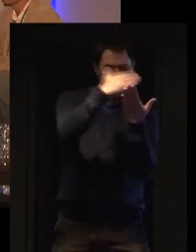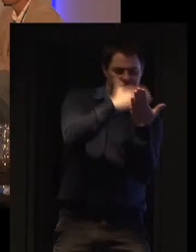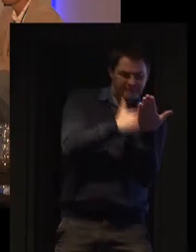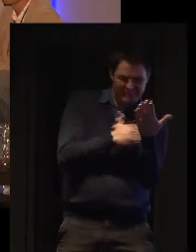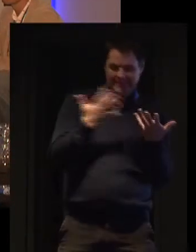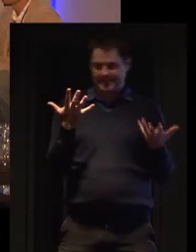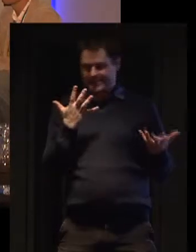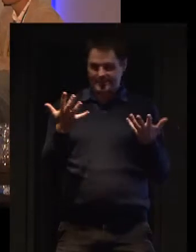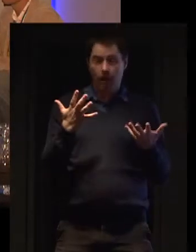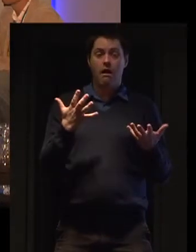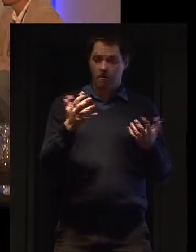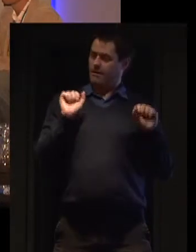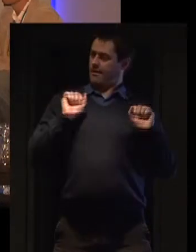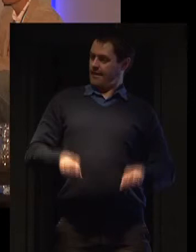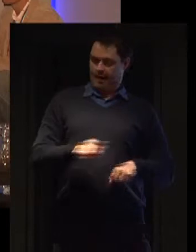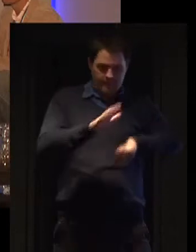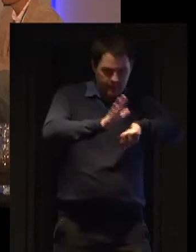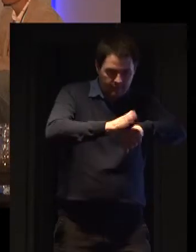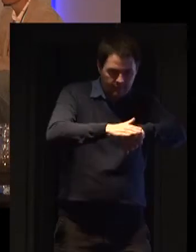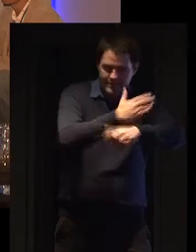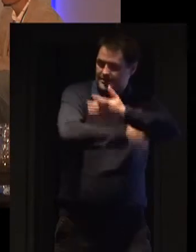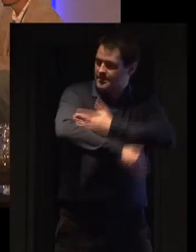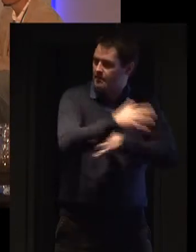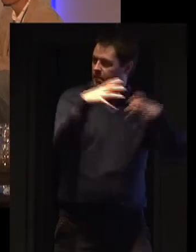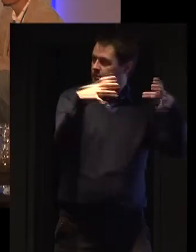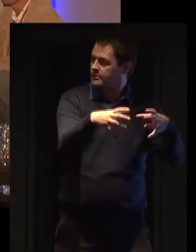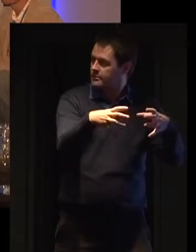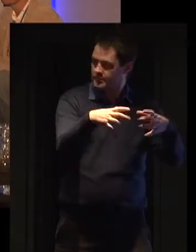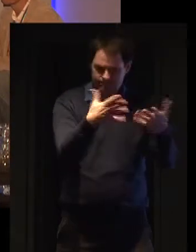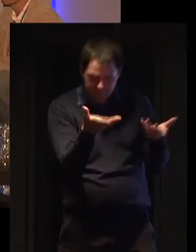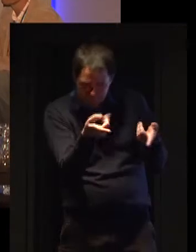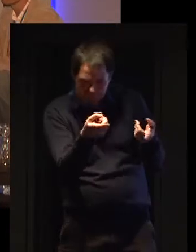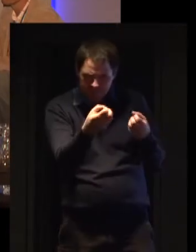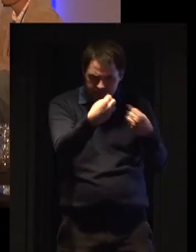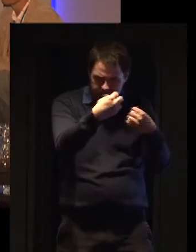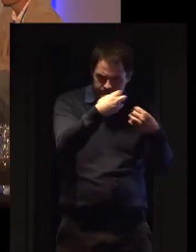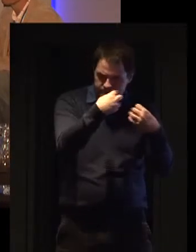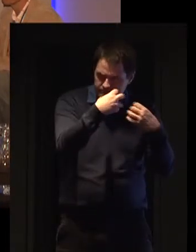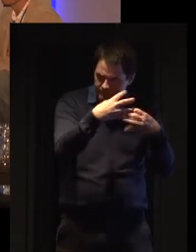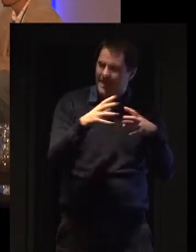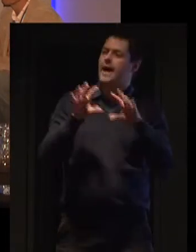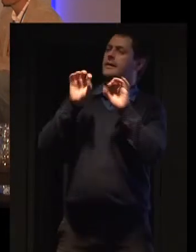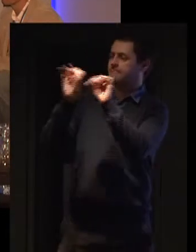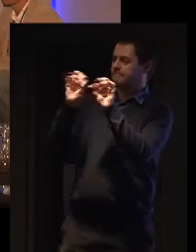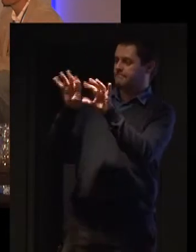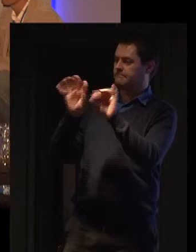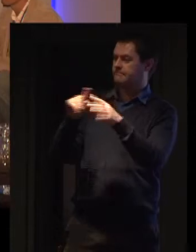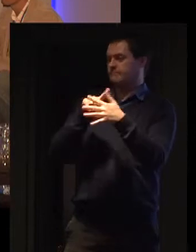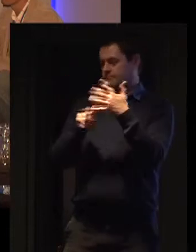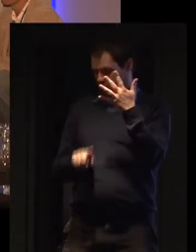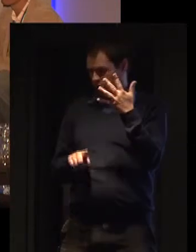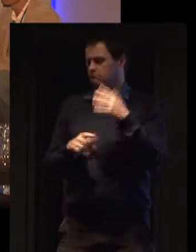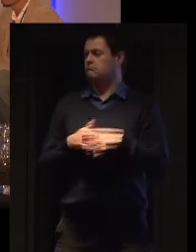Thus arose the stadium in Wrocław, which can be a model for the other facilities in